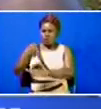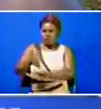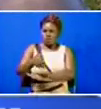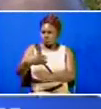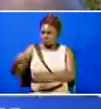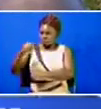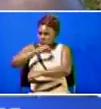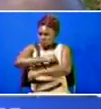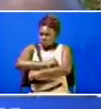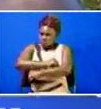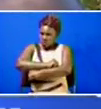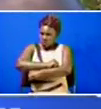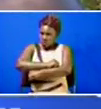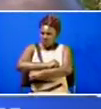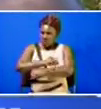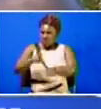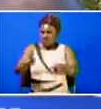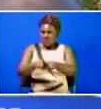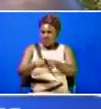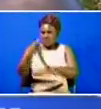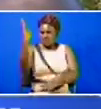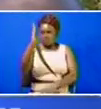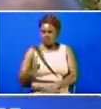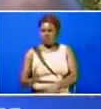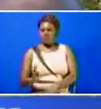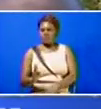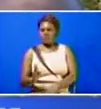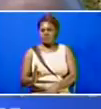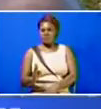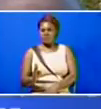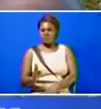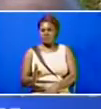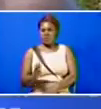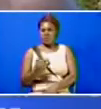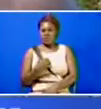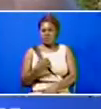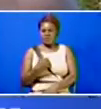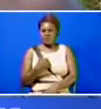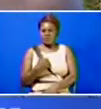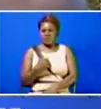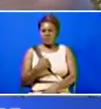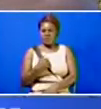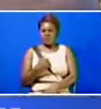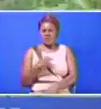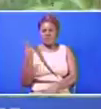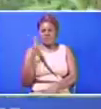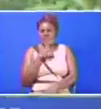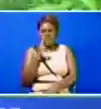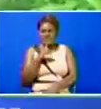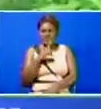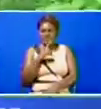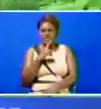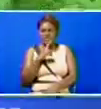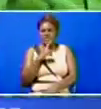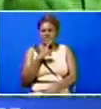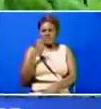go to school. Again, there is a fault line along that place. It is disaster in waiting. According